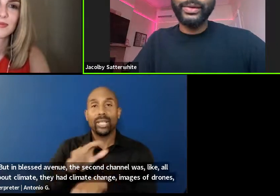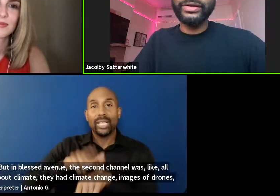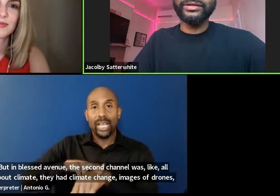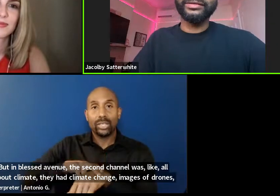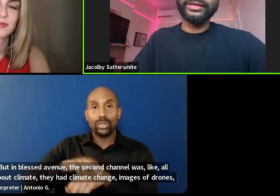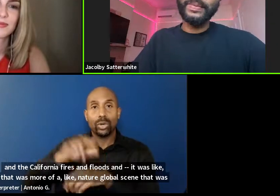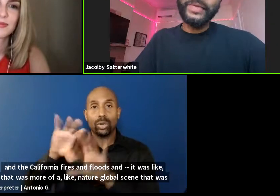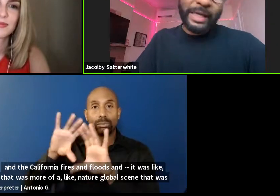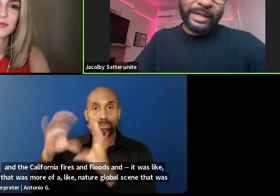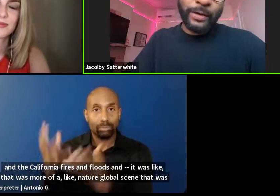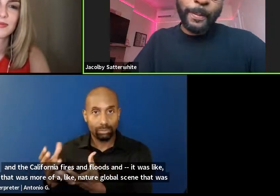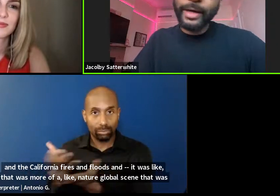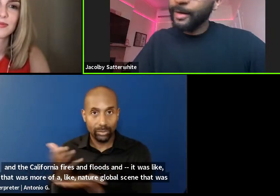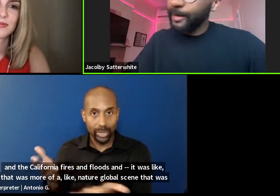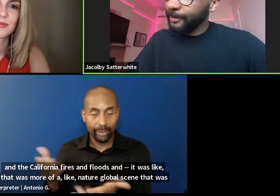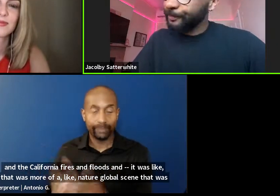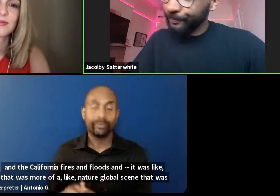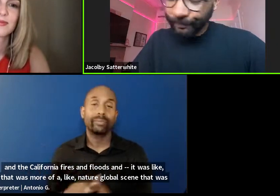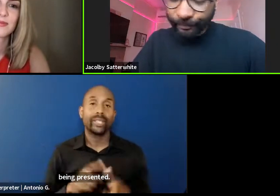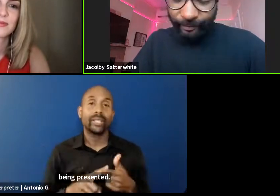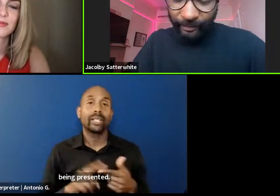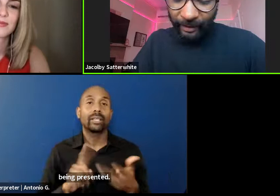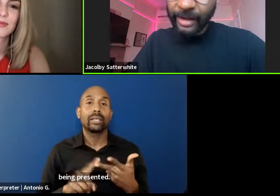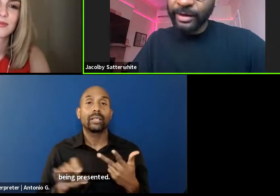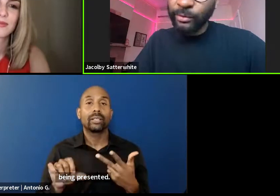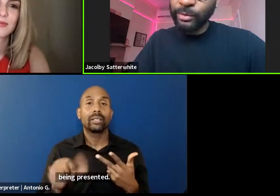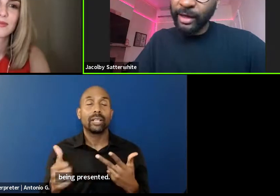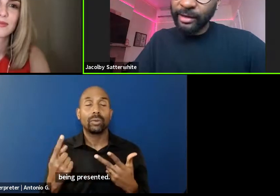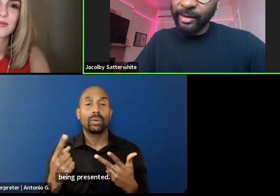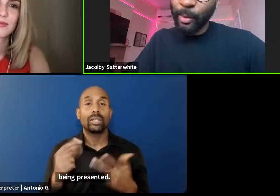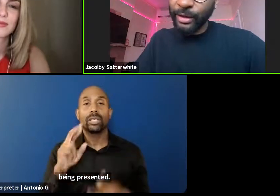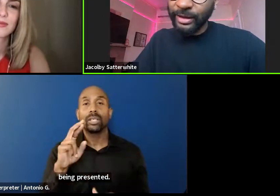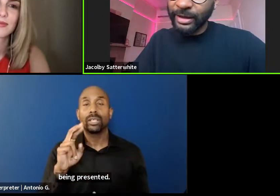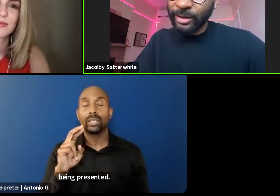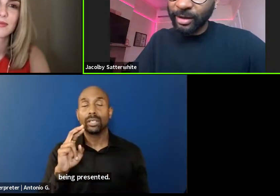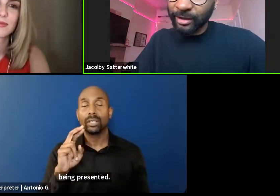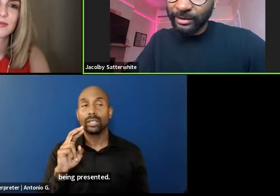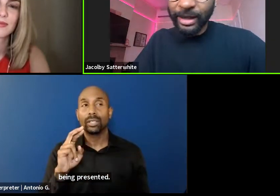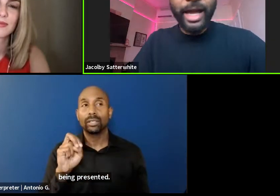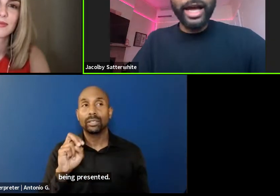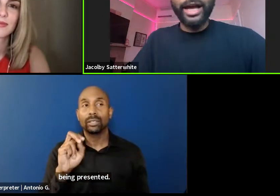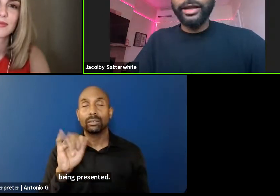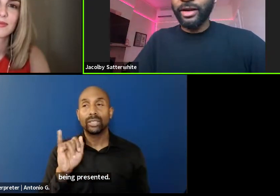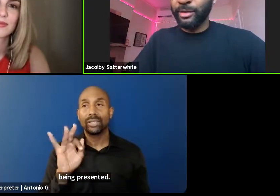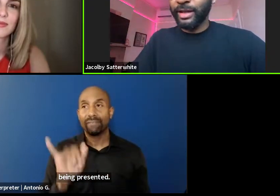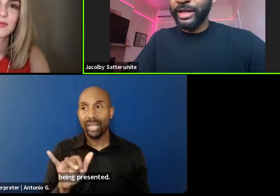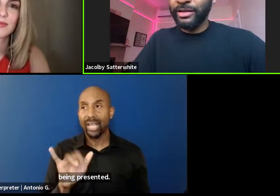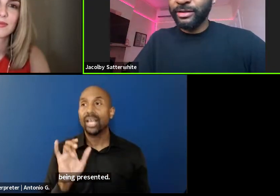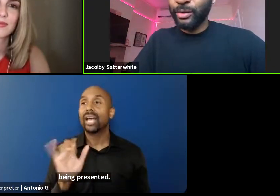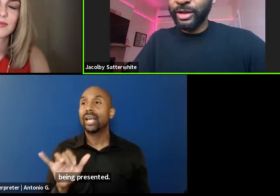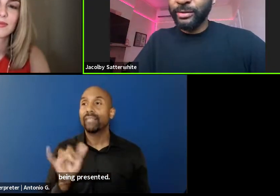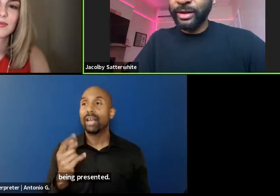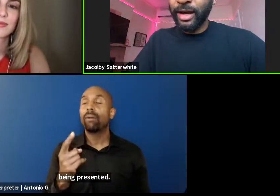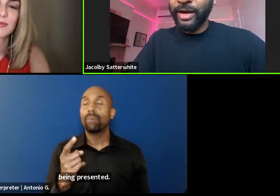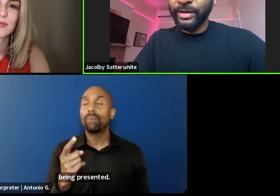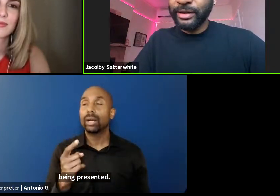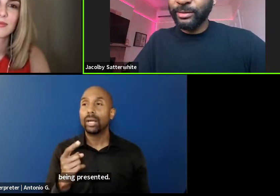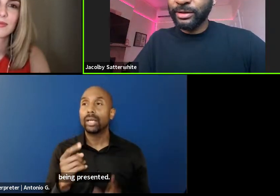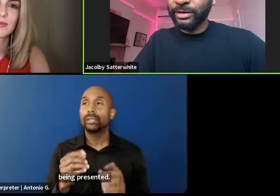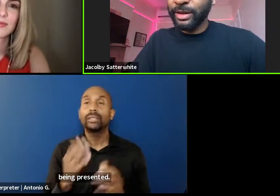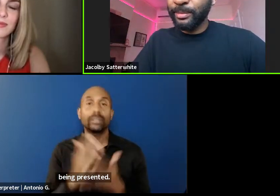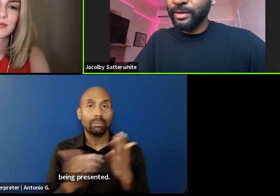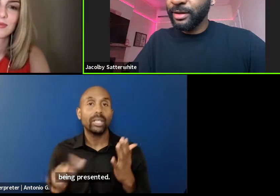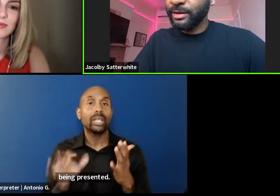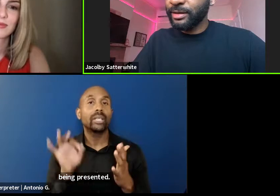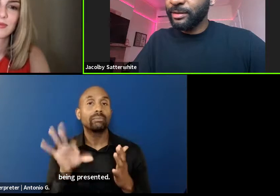6, there was some things too. But yeah, this was like more intense because, you know, last 2020 obviously